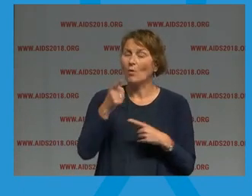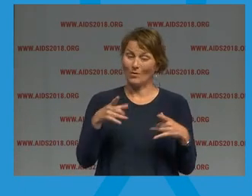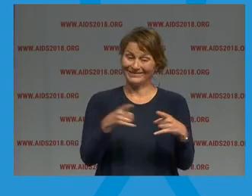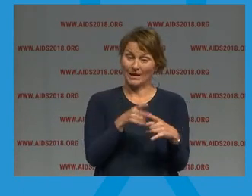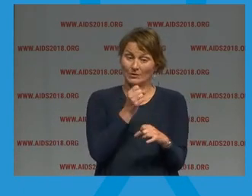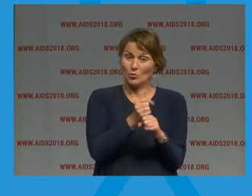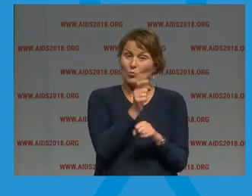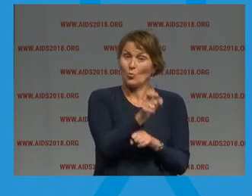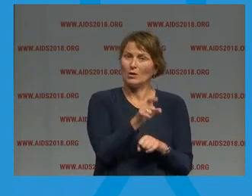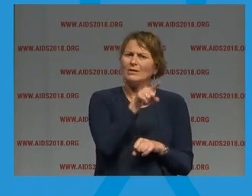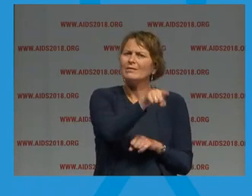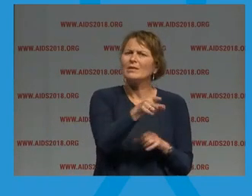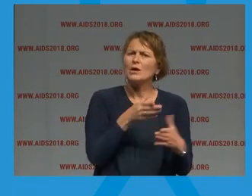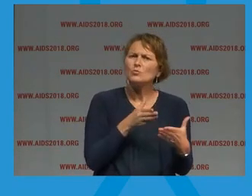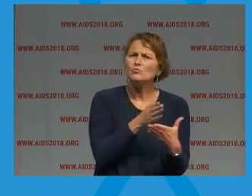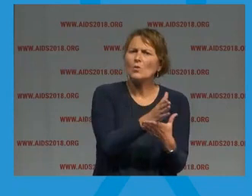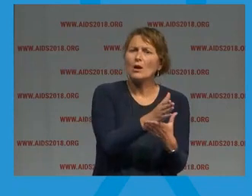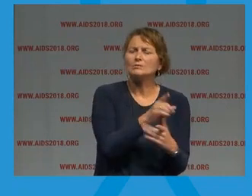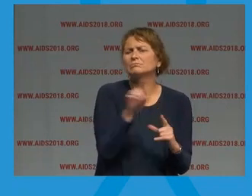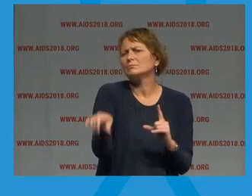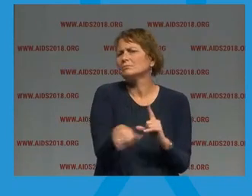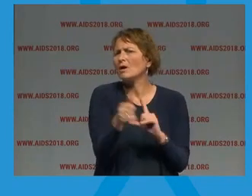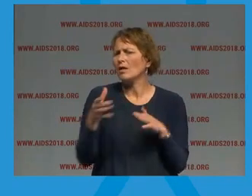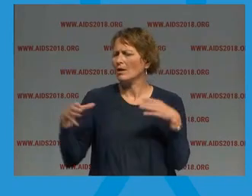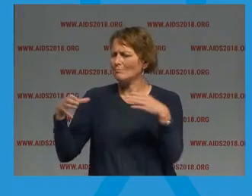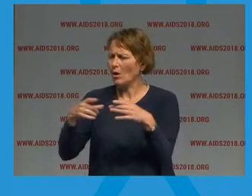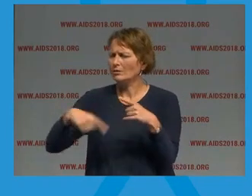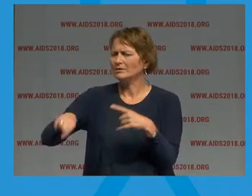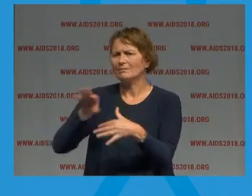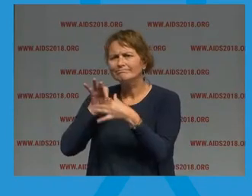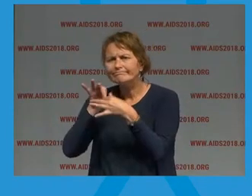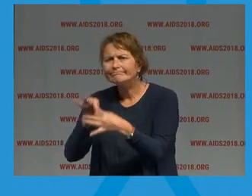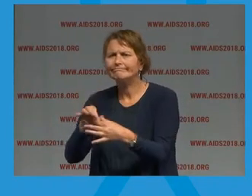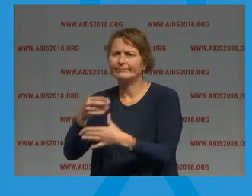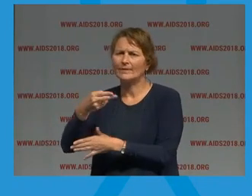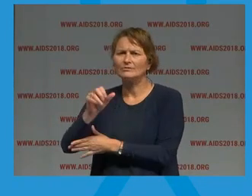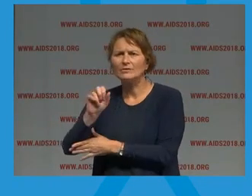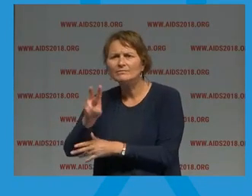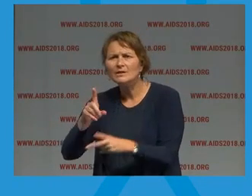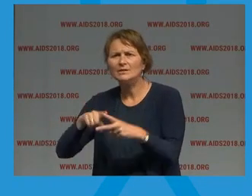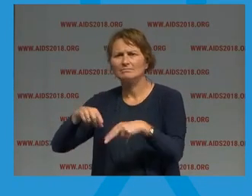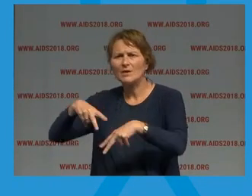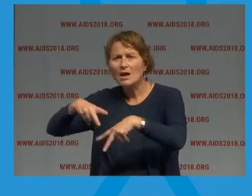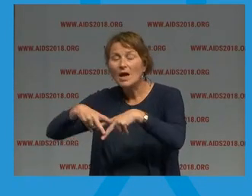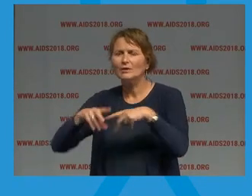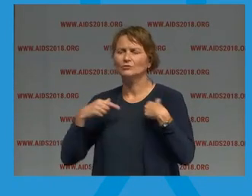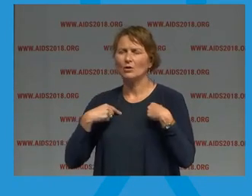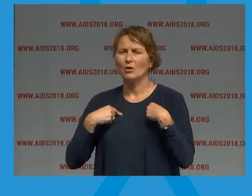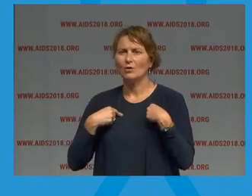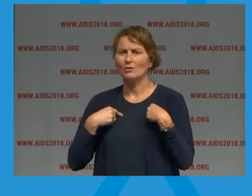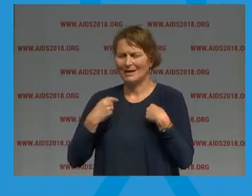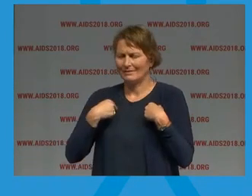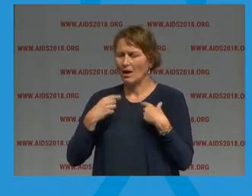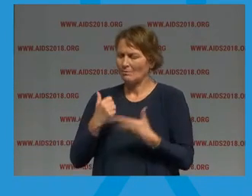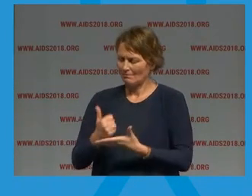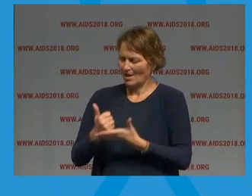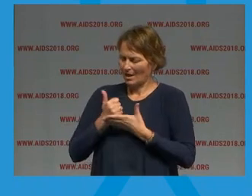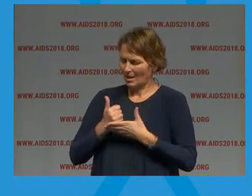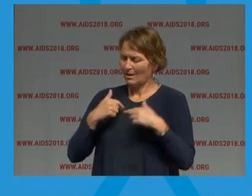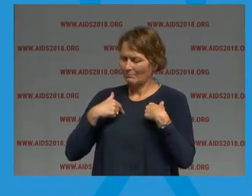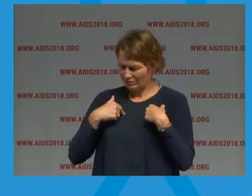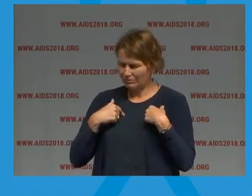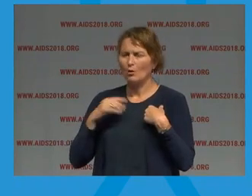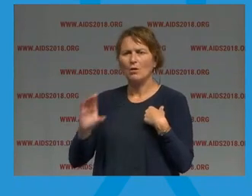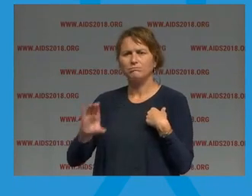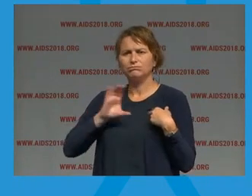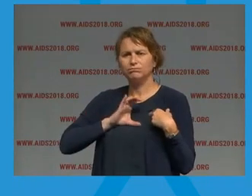terms of responding in HIV and AIDS. I will not stop. It's also encouraging me to go on and fight